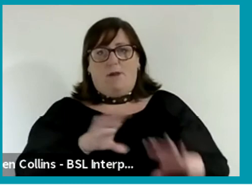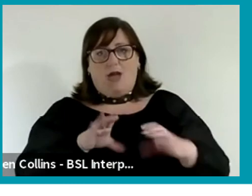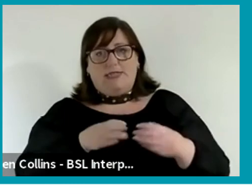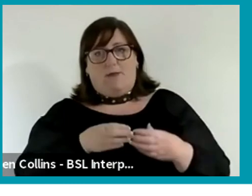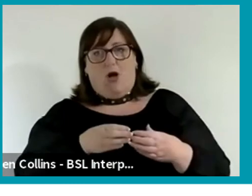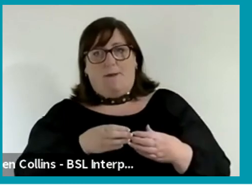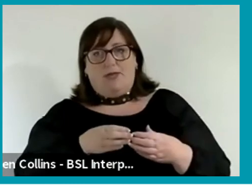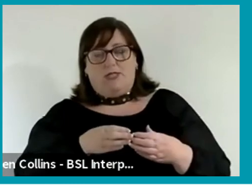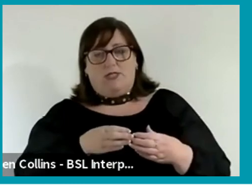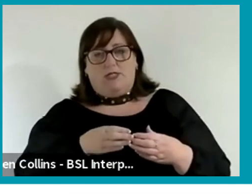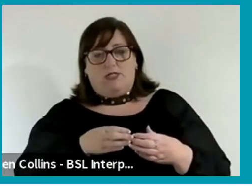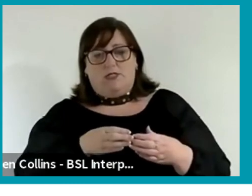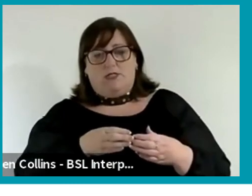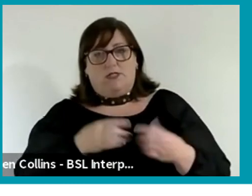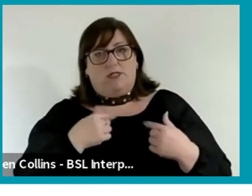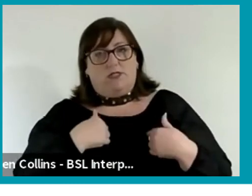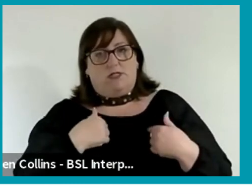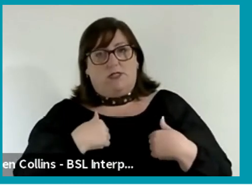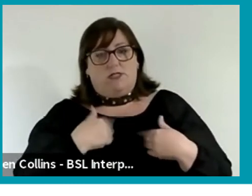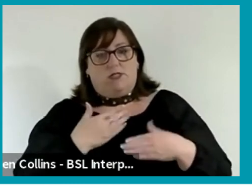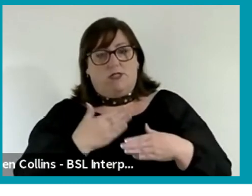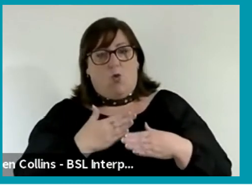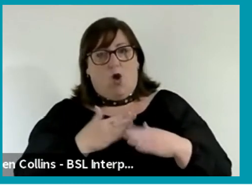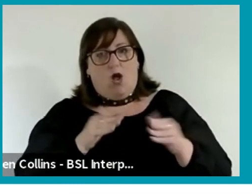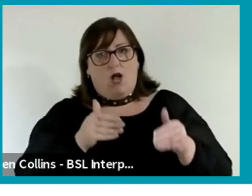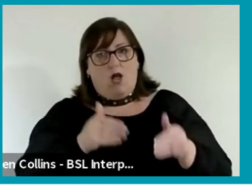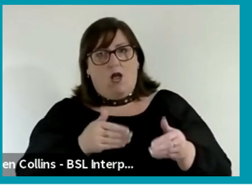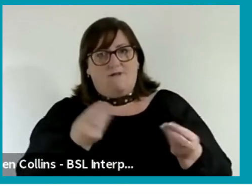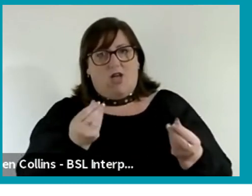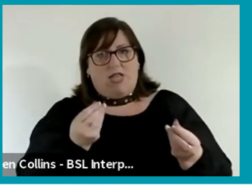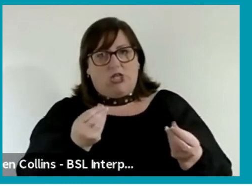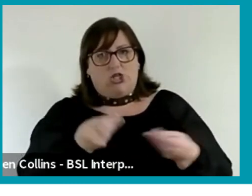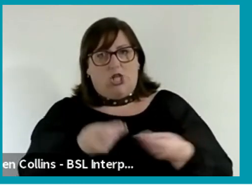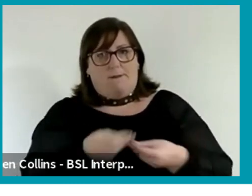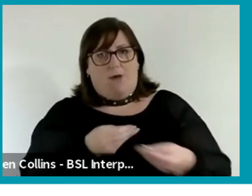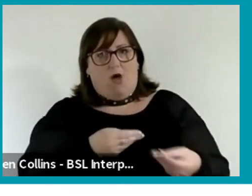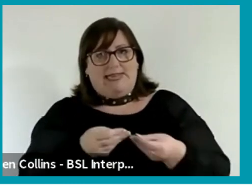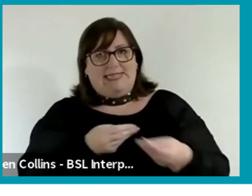trader, work in the financial markets. You'd want to succeed.